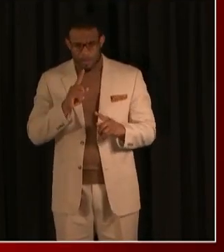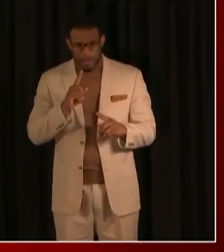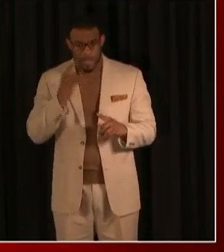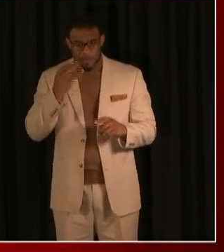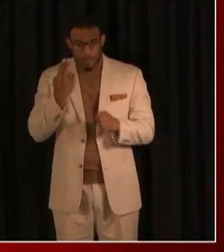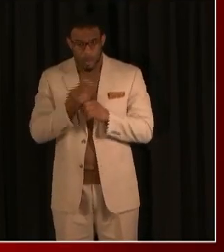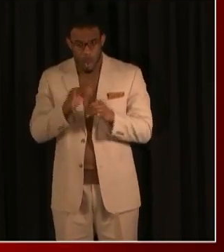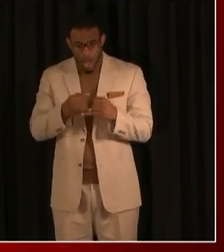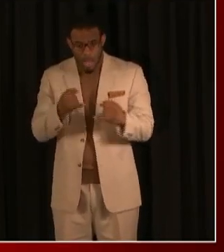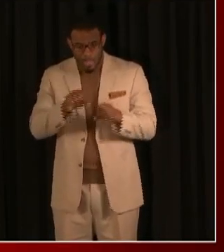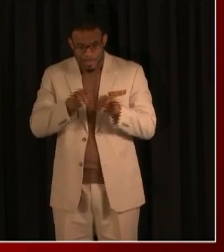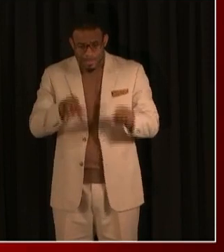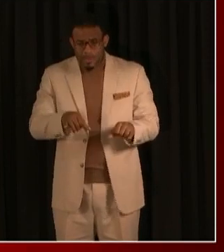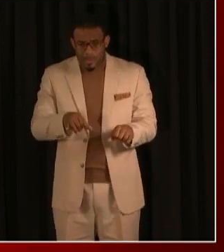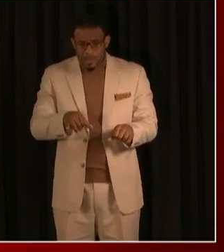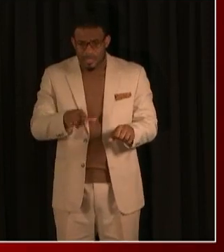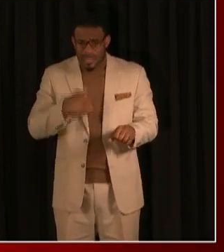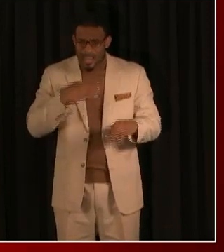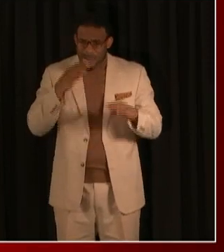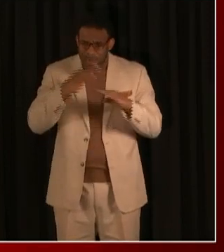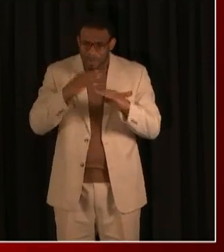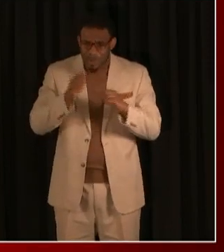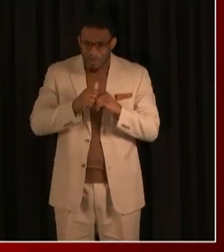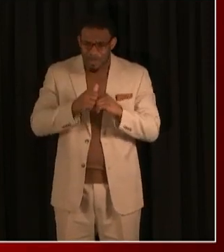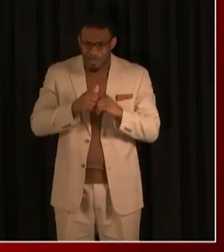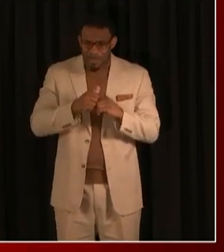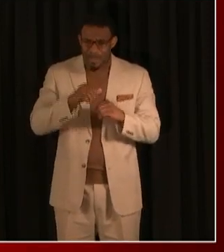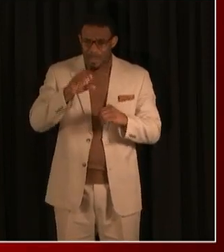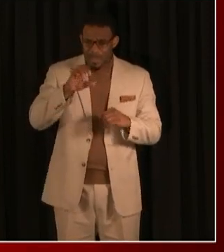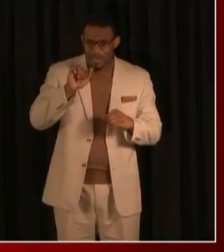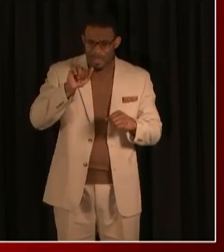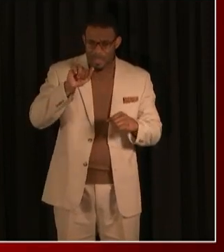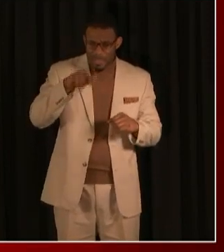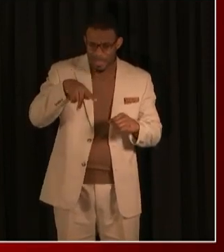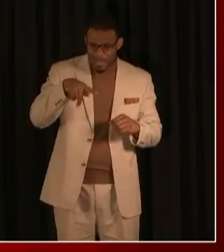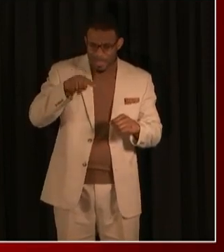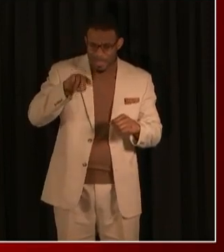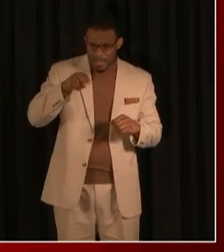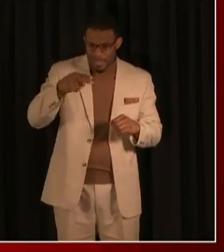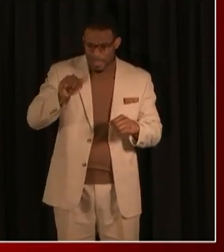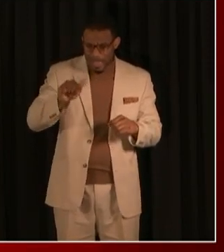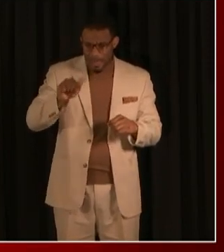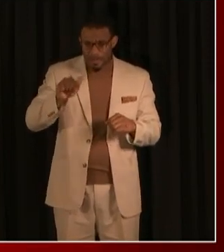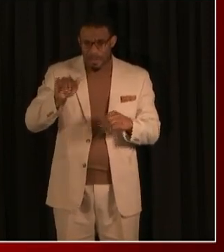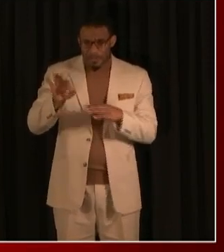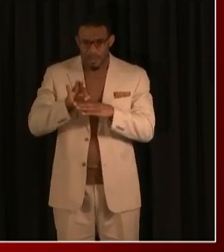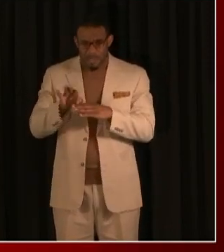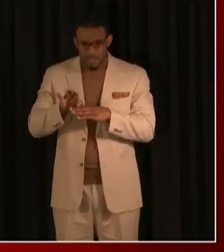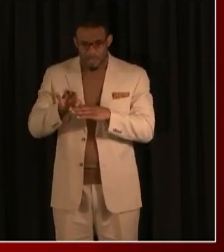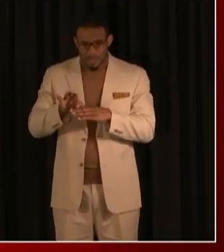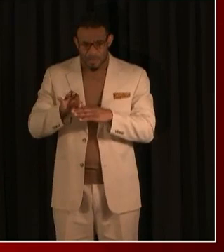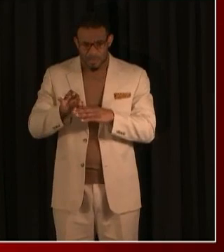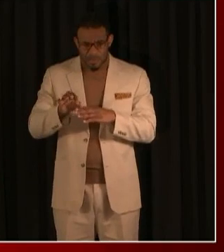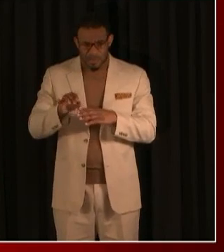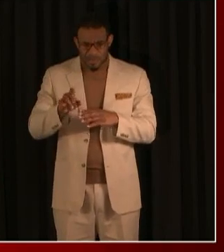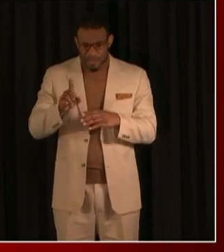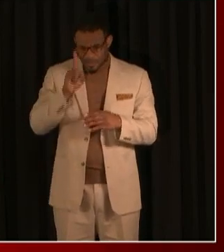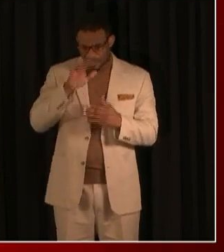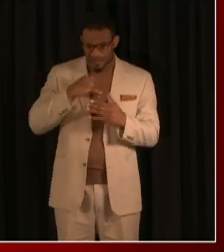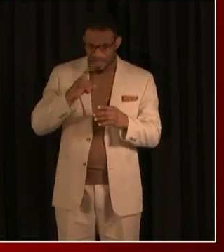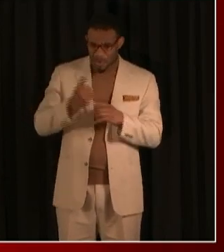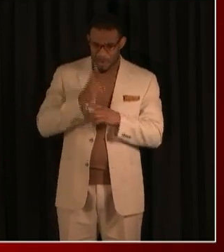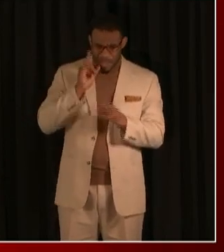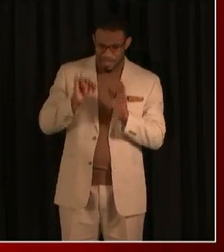those who have used the online system has had trouble with the CAPTCHA function where they believe they've